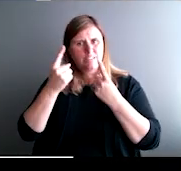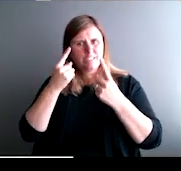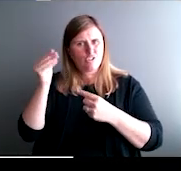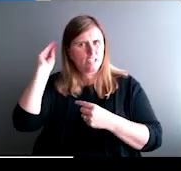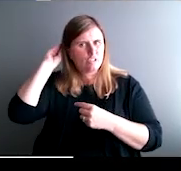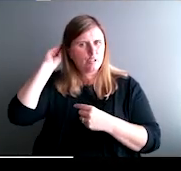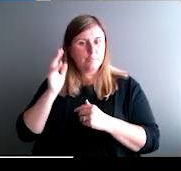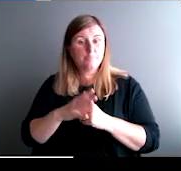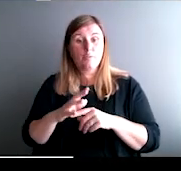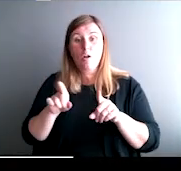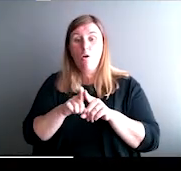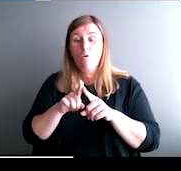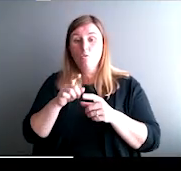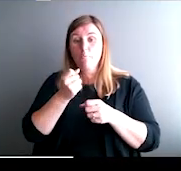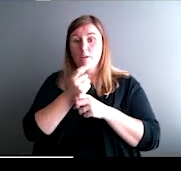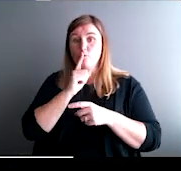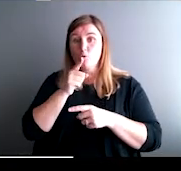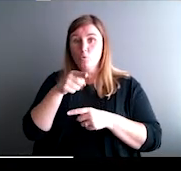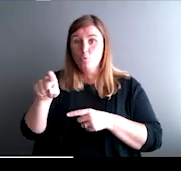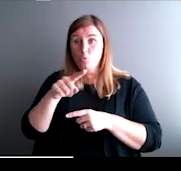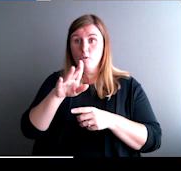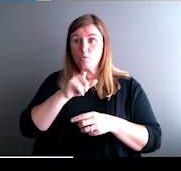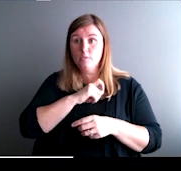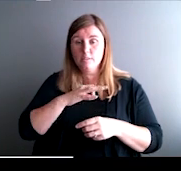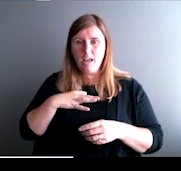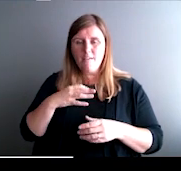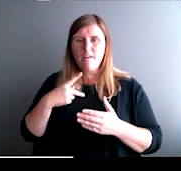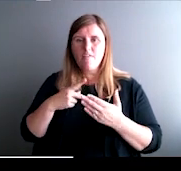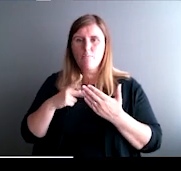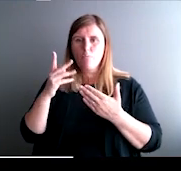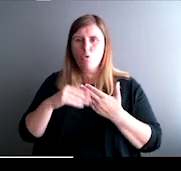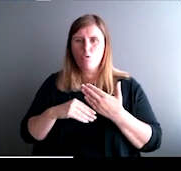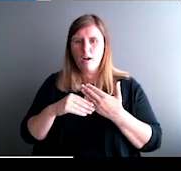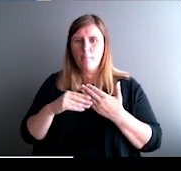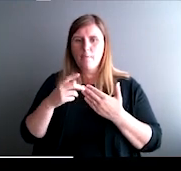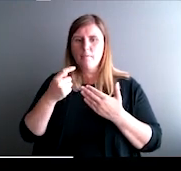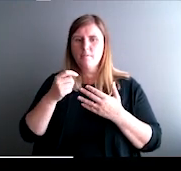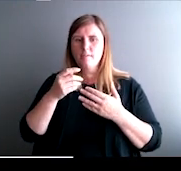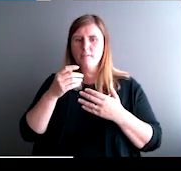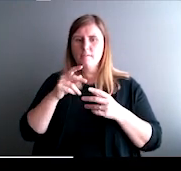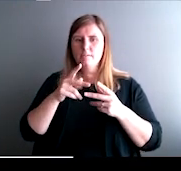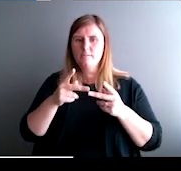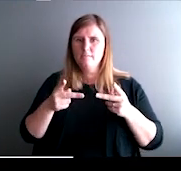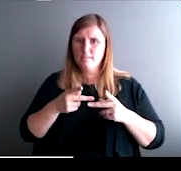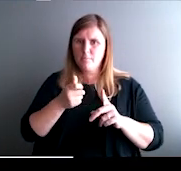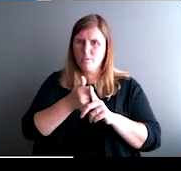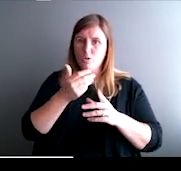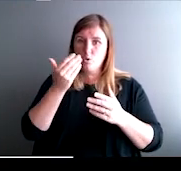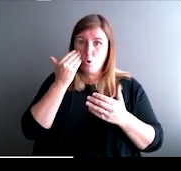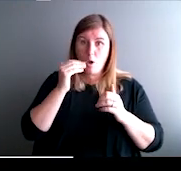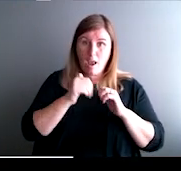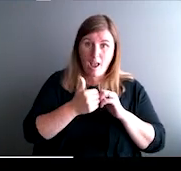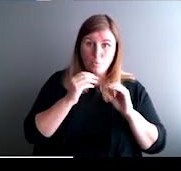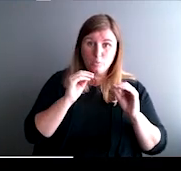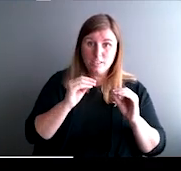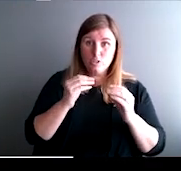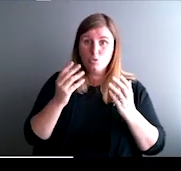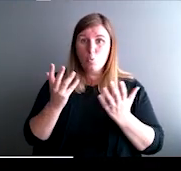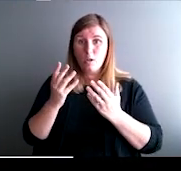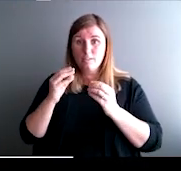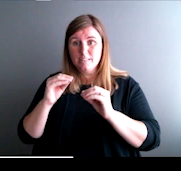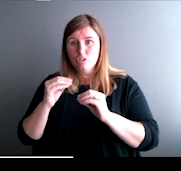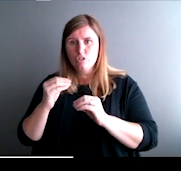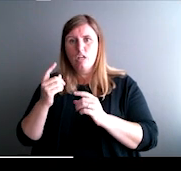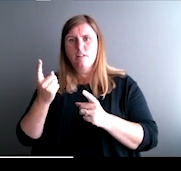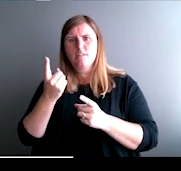And make sure that you and your staff have programmed the subject matter. You know how to teach, you know what to teach, and you know what to do when